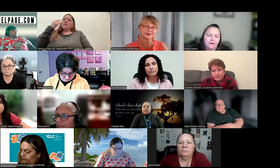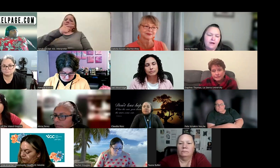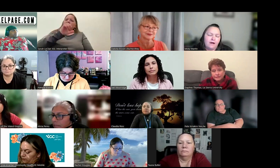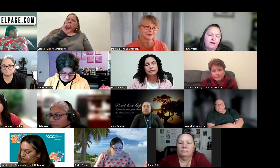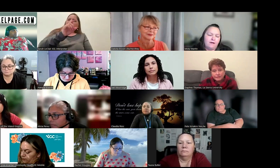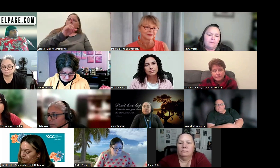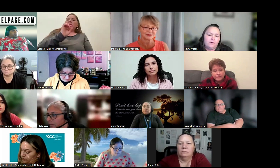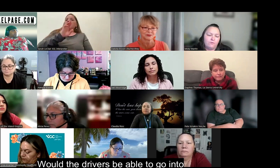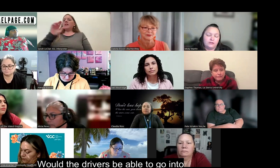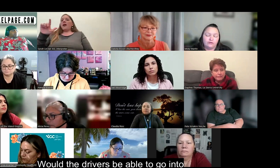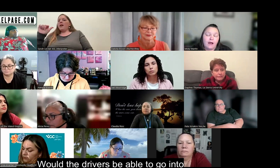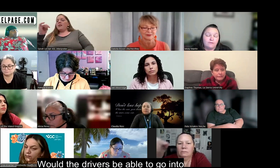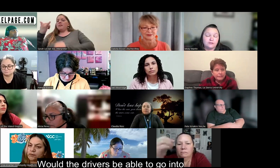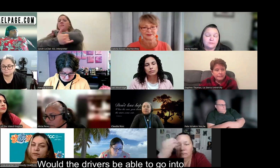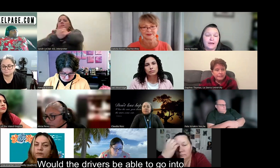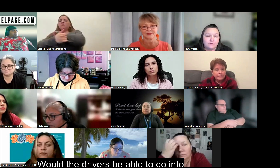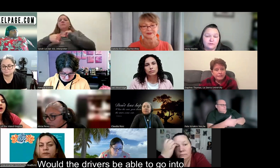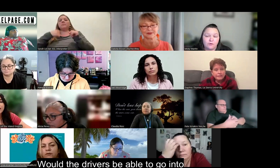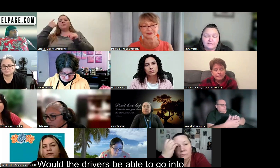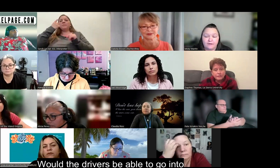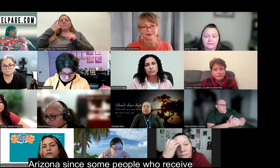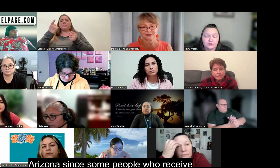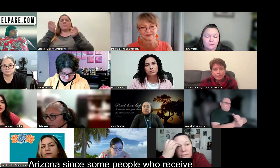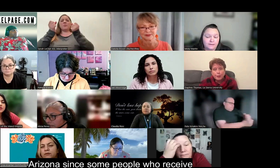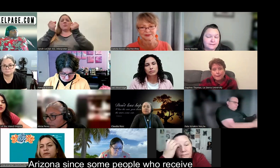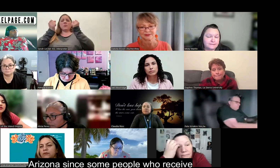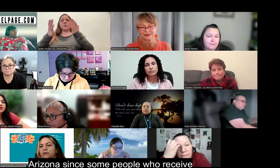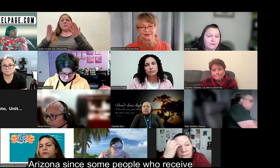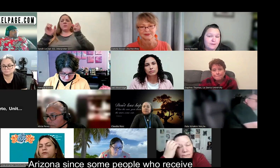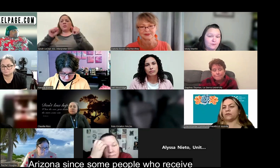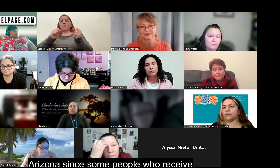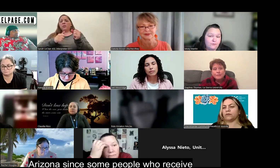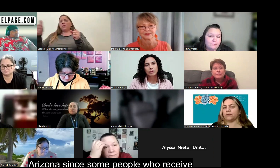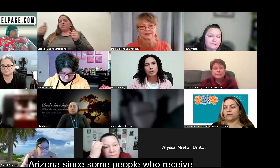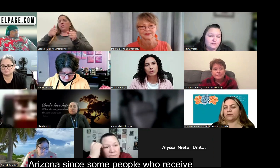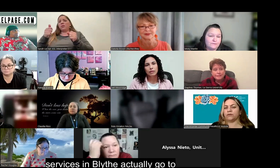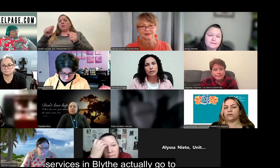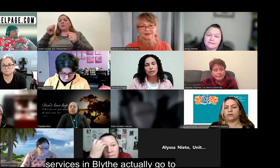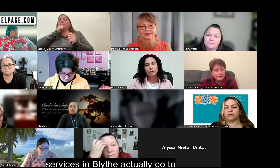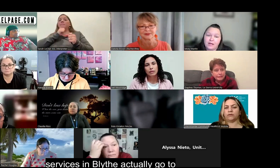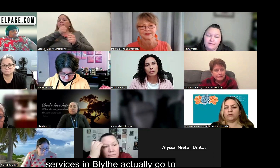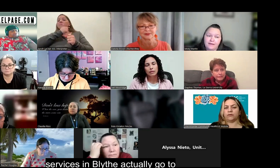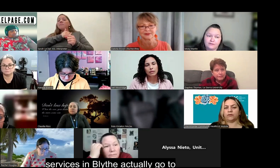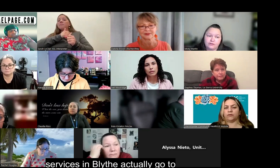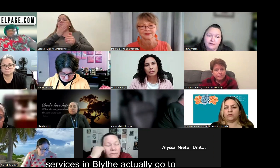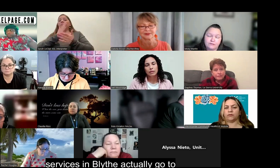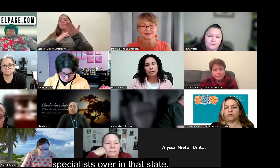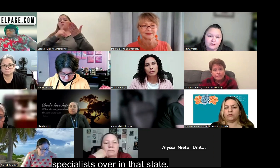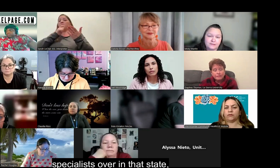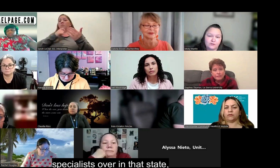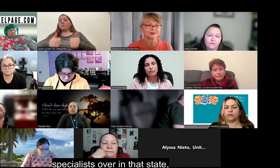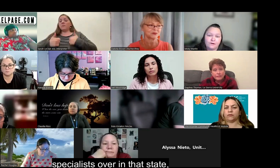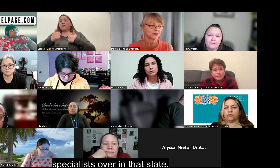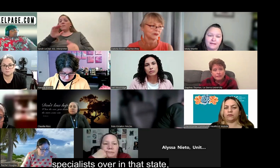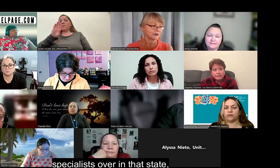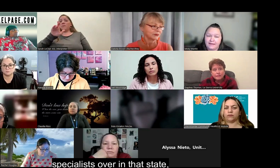County. Would the drivers be able to go into Arizona since some people who receive services in Blythe actually go to